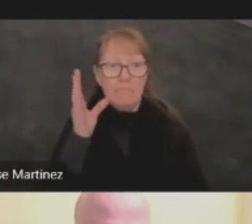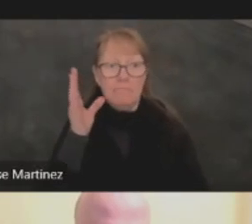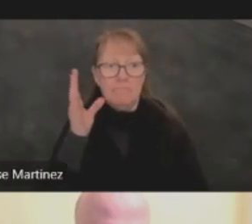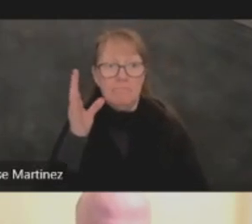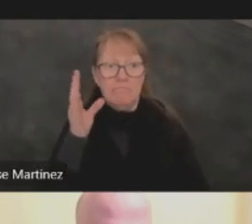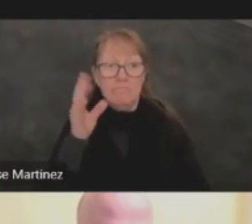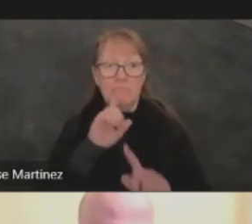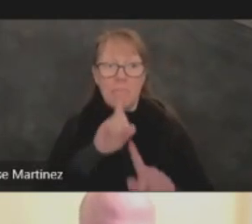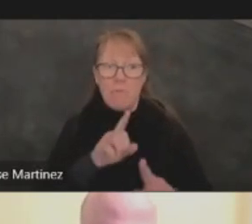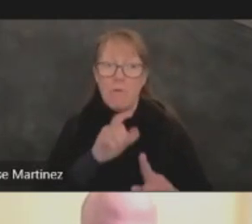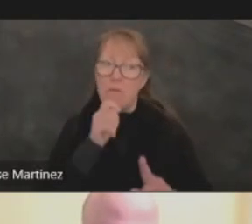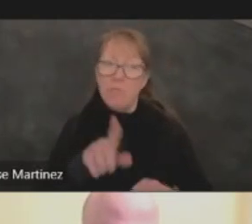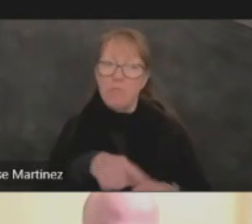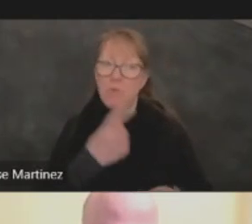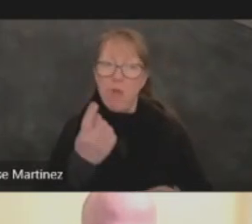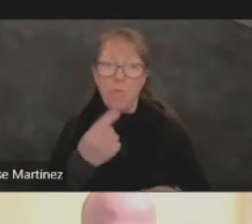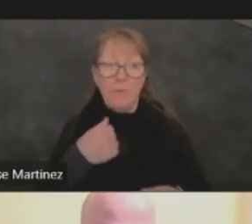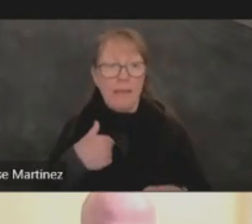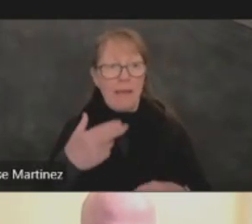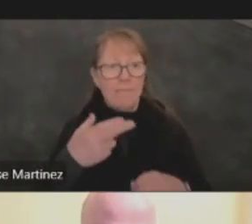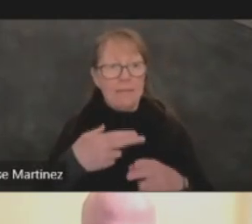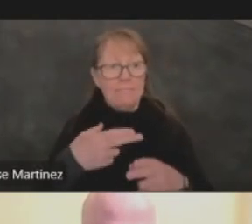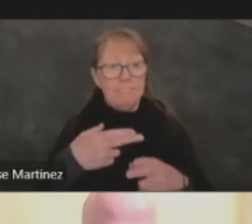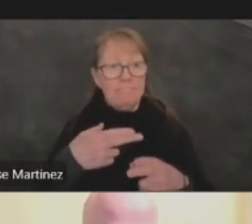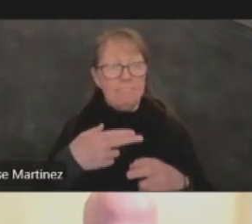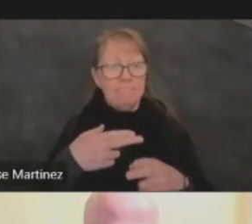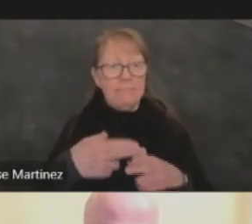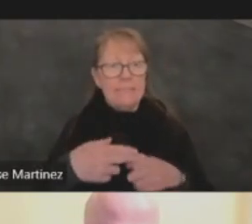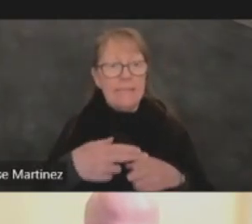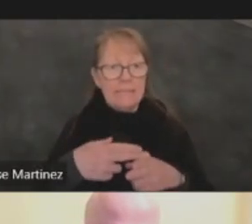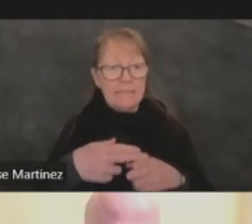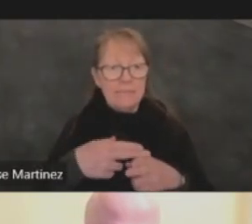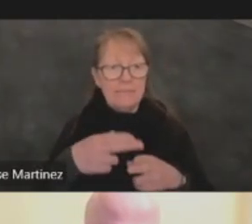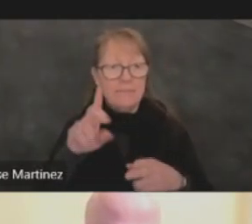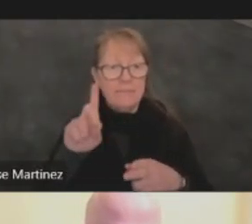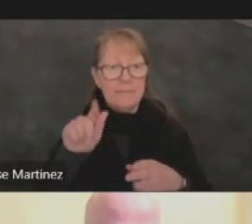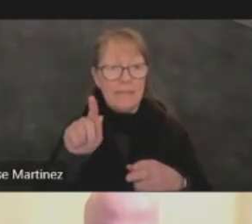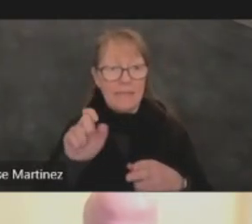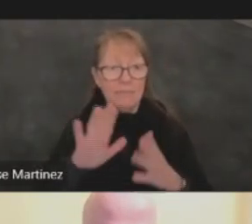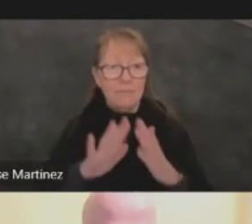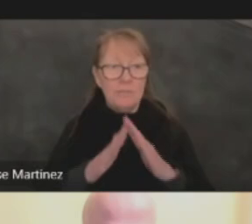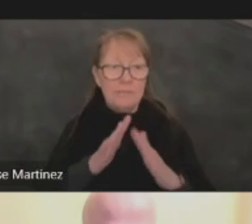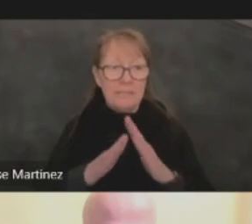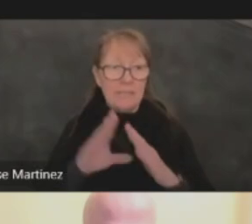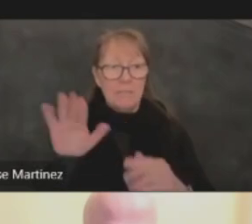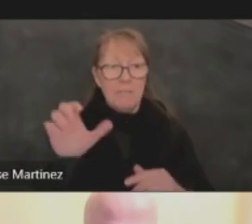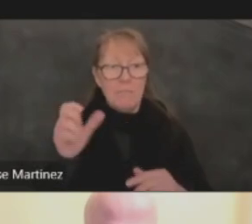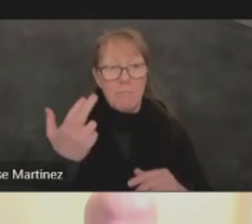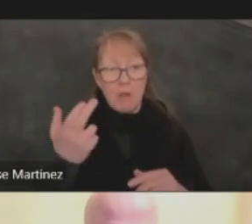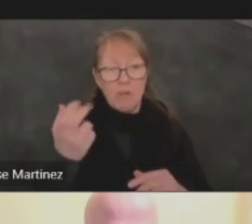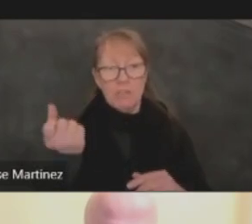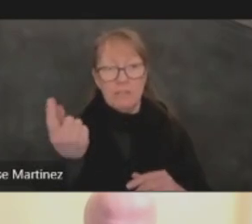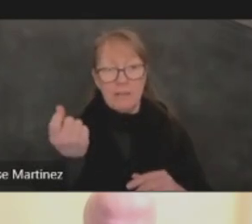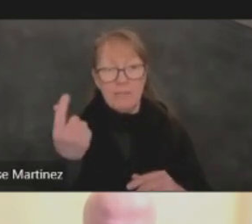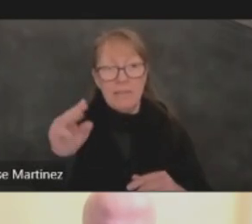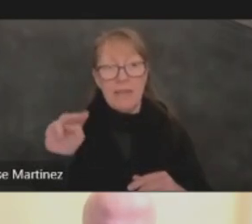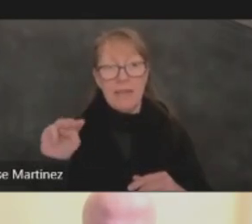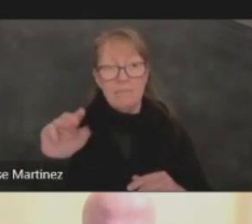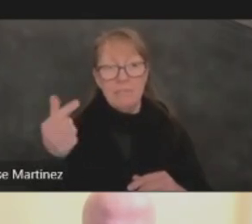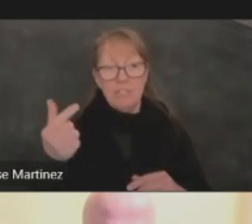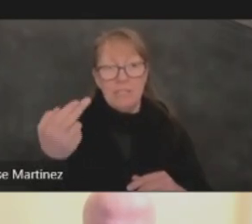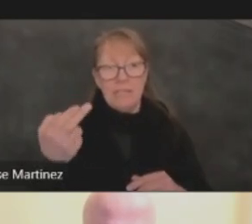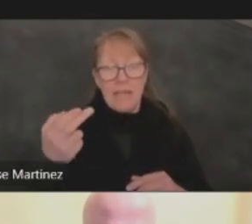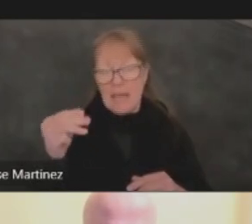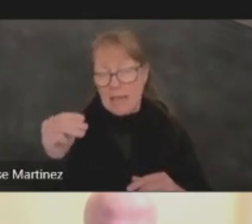want to let people know that we have a tentative date for our State of the City. It's scheduled for March 11th at the MGM Music Hall in Kenmore